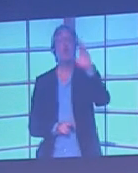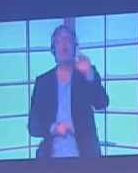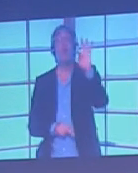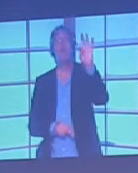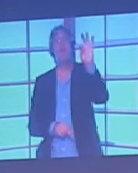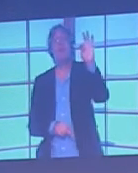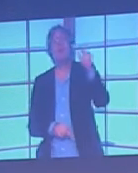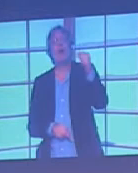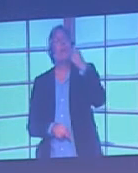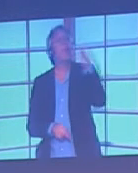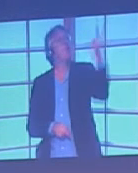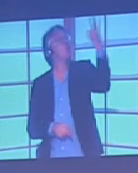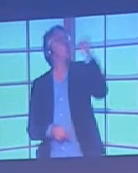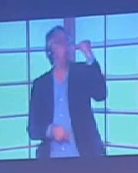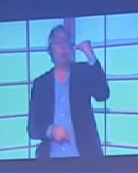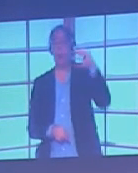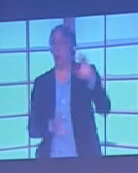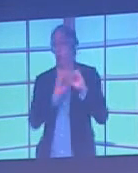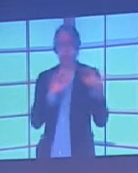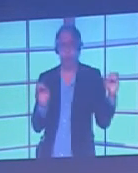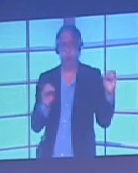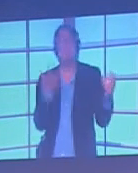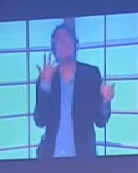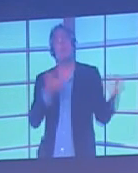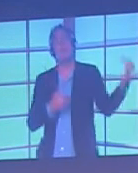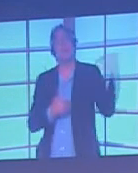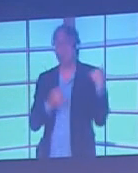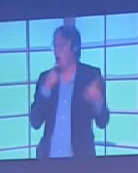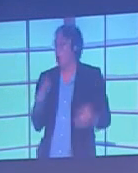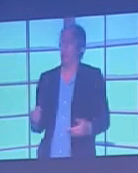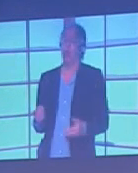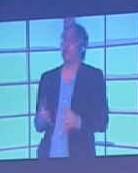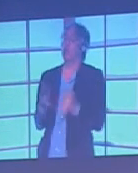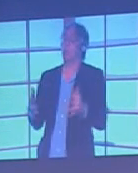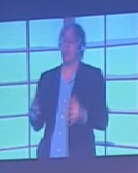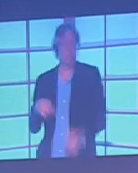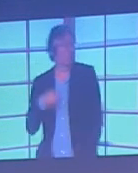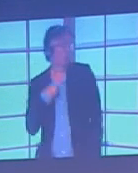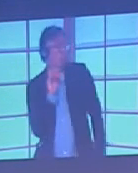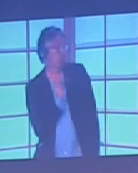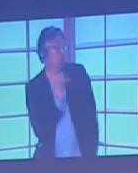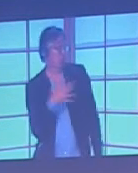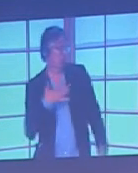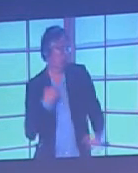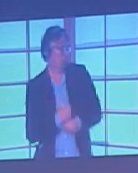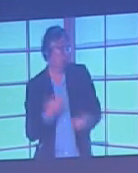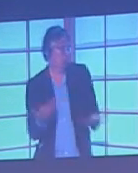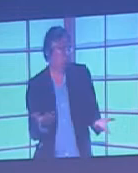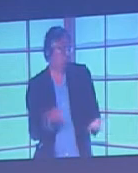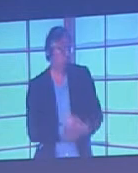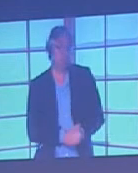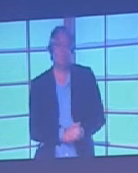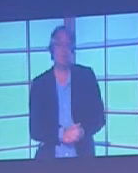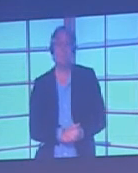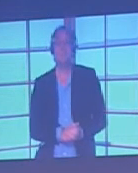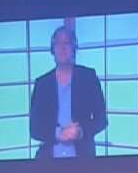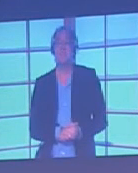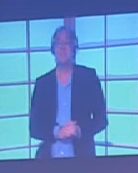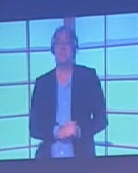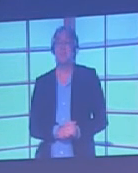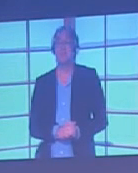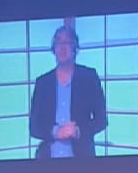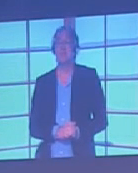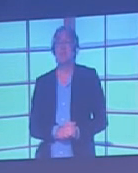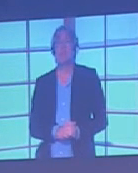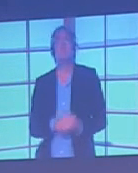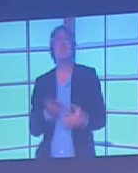may say to me, Joyce, you're asking too much, and I always say, but that's my job. And every time we look for a